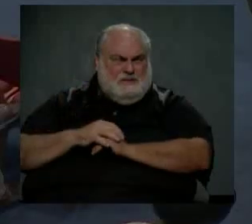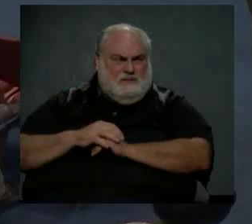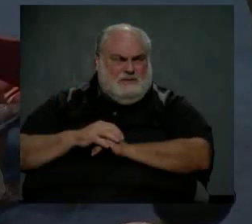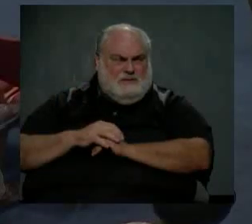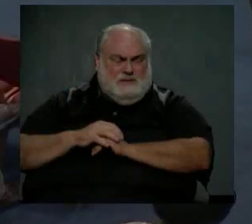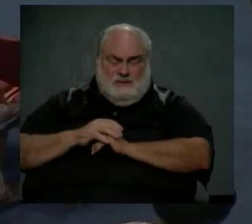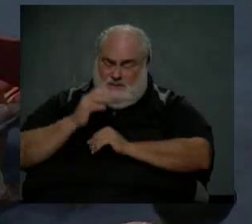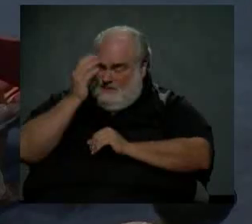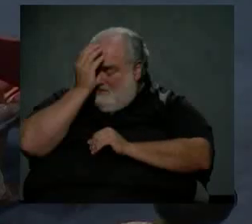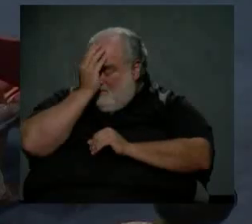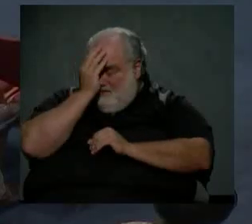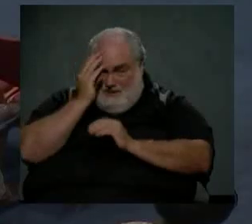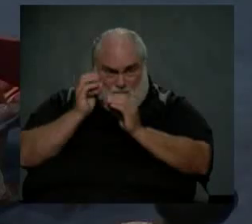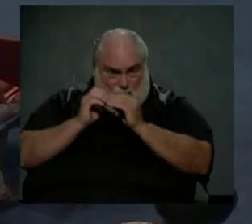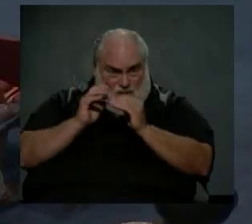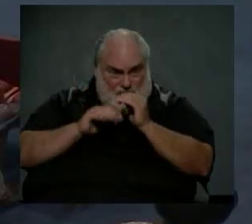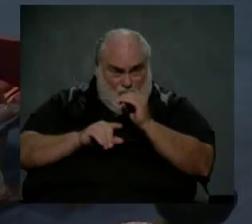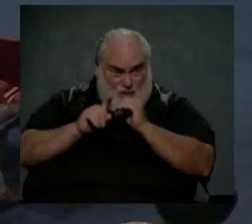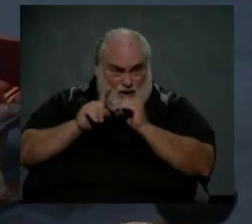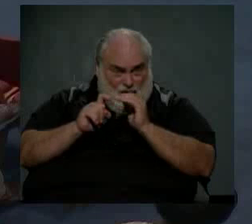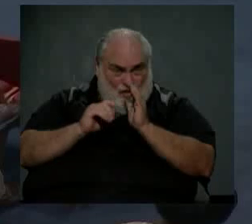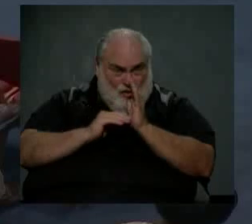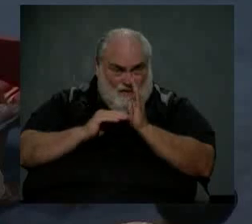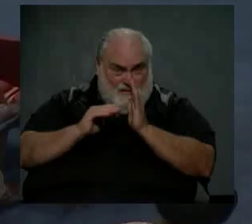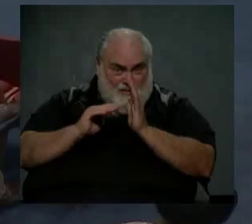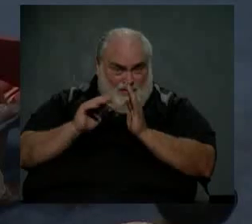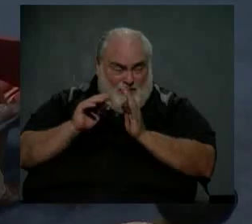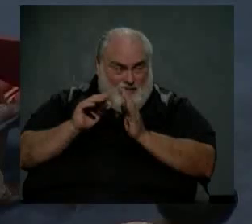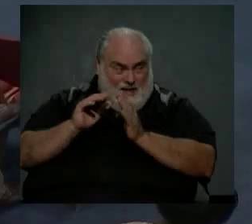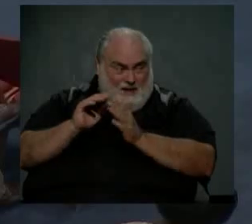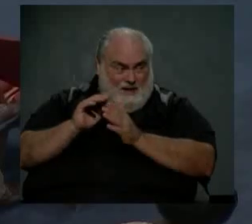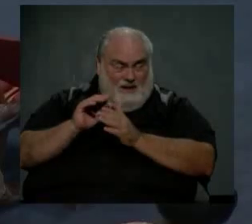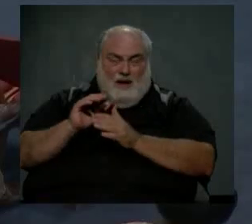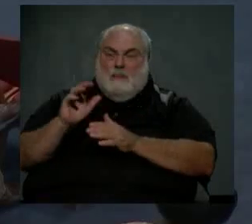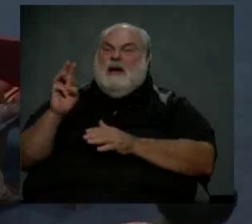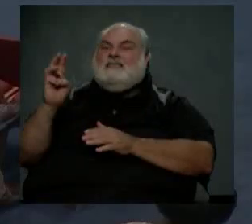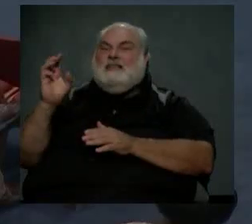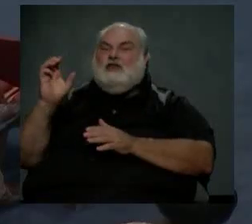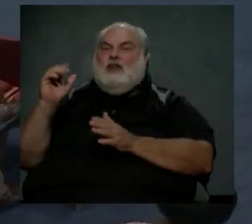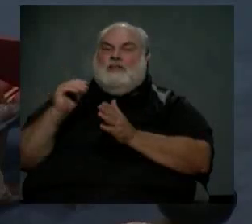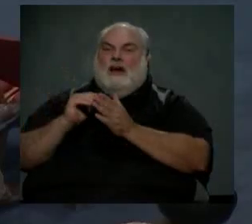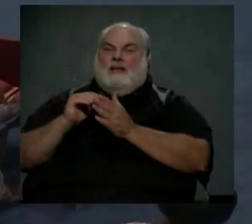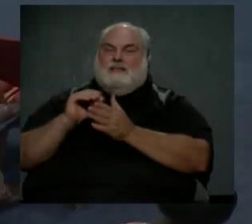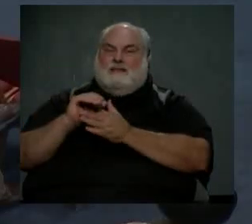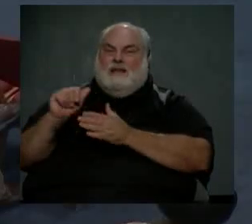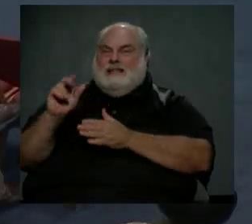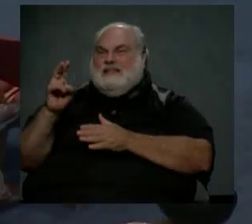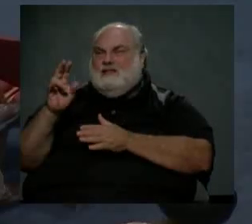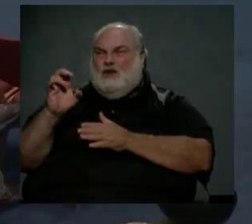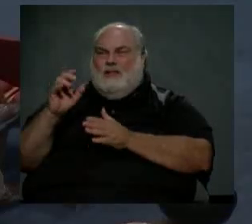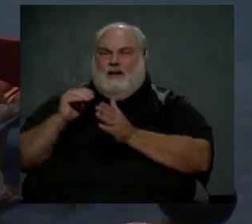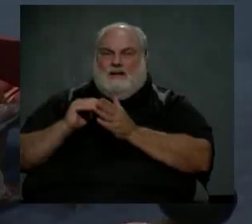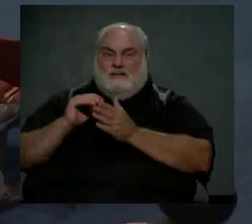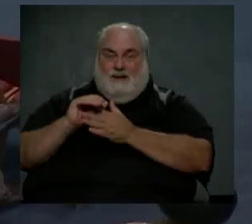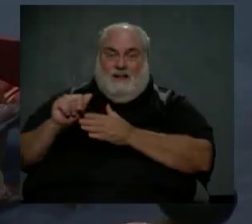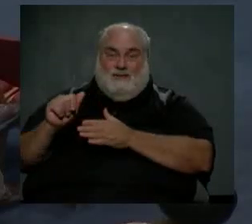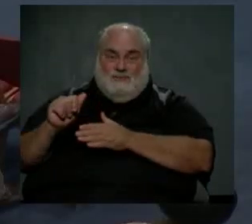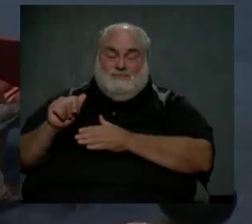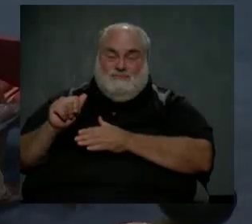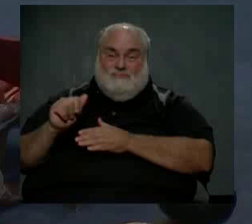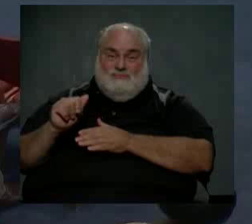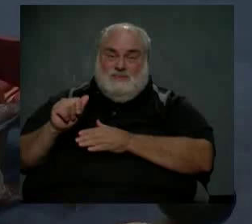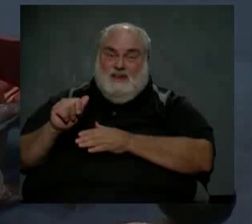A whole lot more than $135,000. about $600,000, 600, 700.